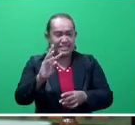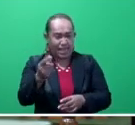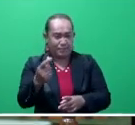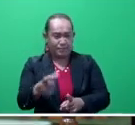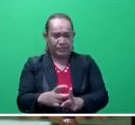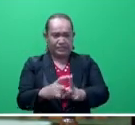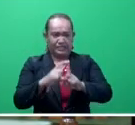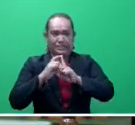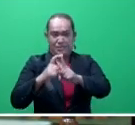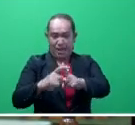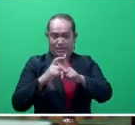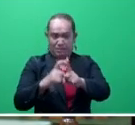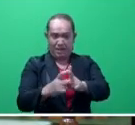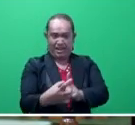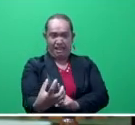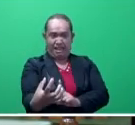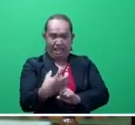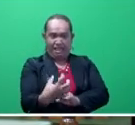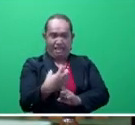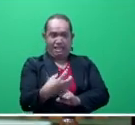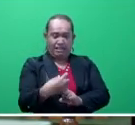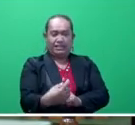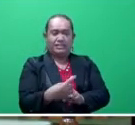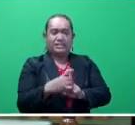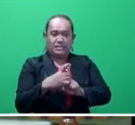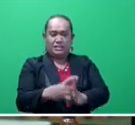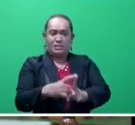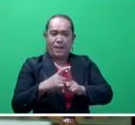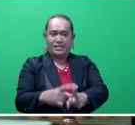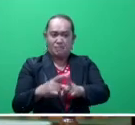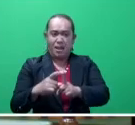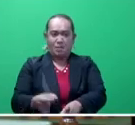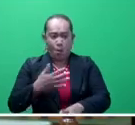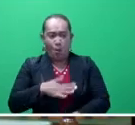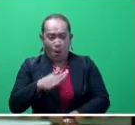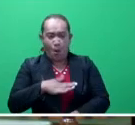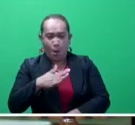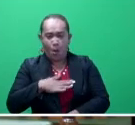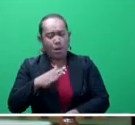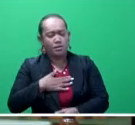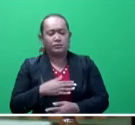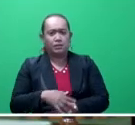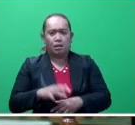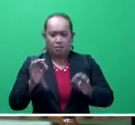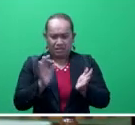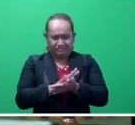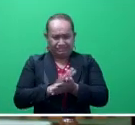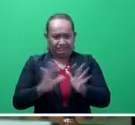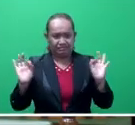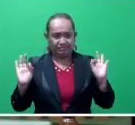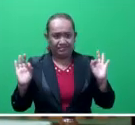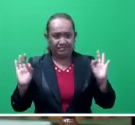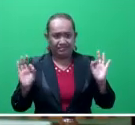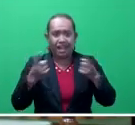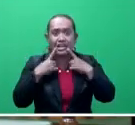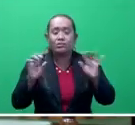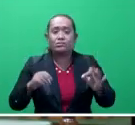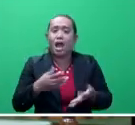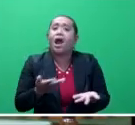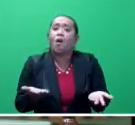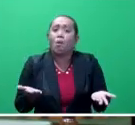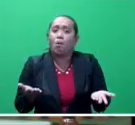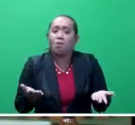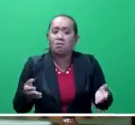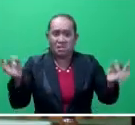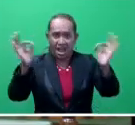of assistance, we would have run out of money in the early parts of last year and would have nothing to announce tonight. There would be nothing